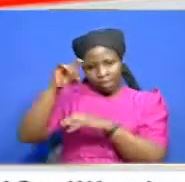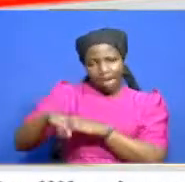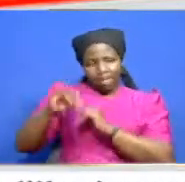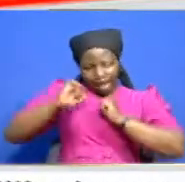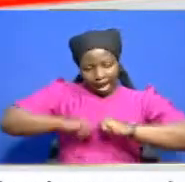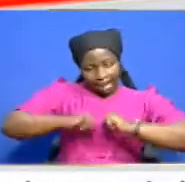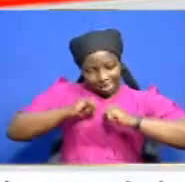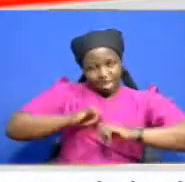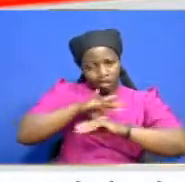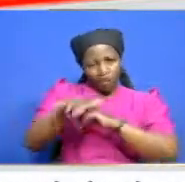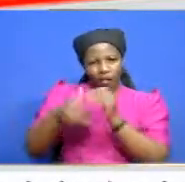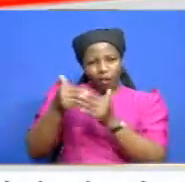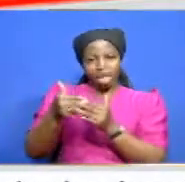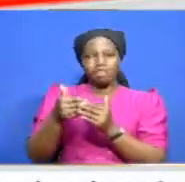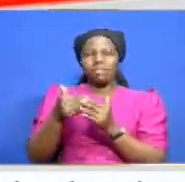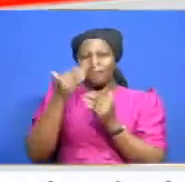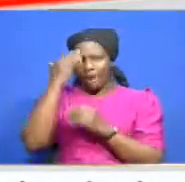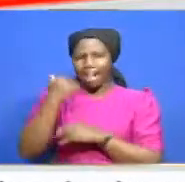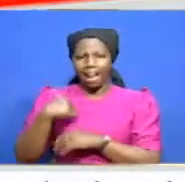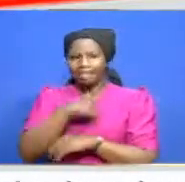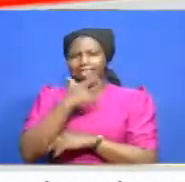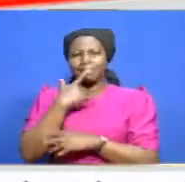saying, if the Ministry of Health